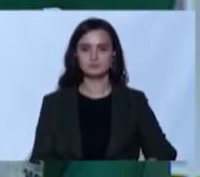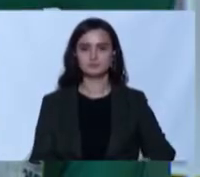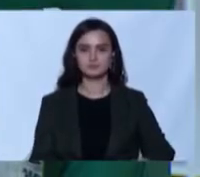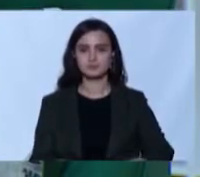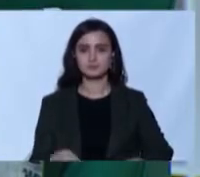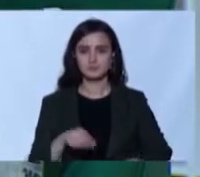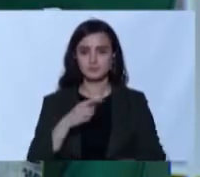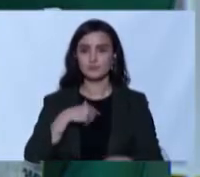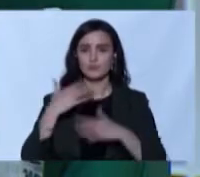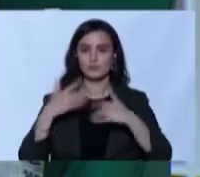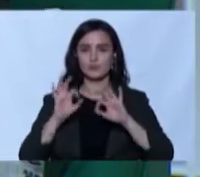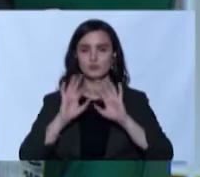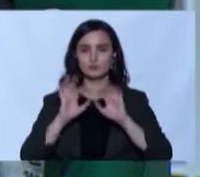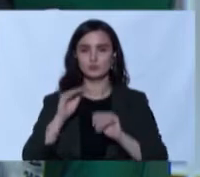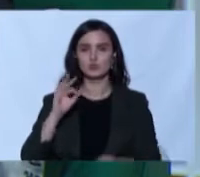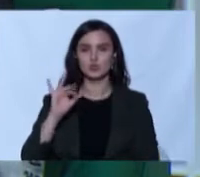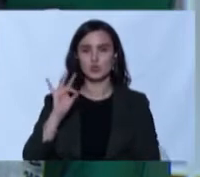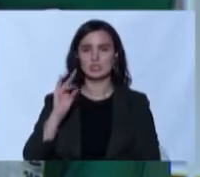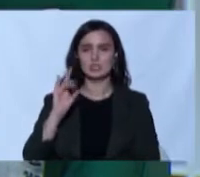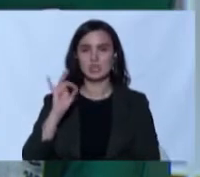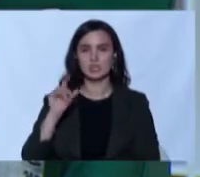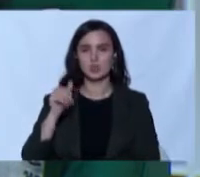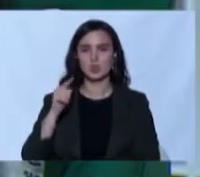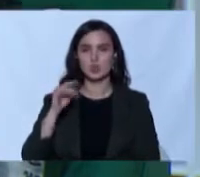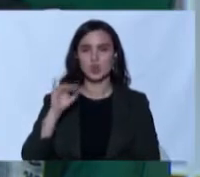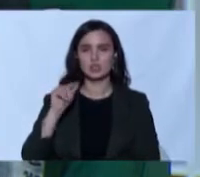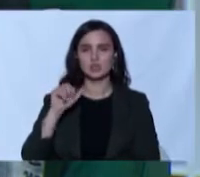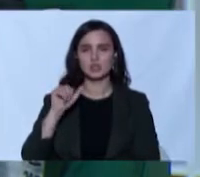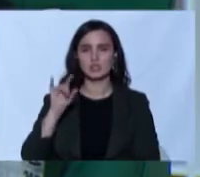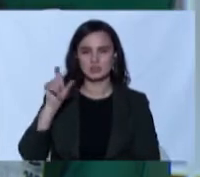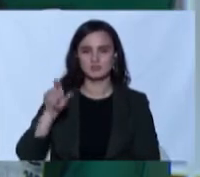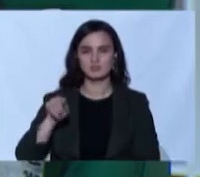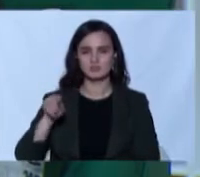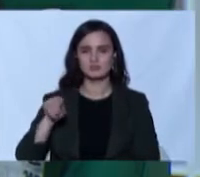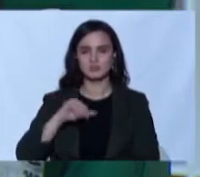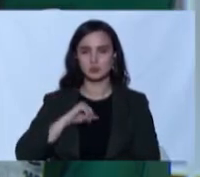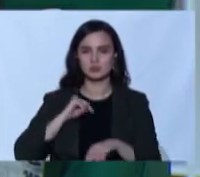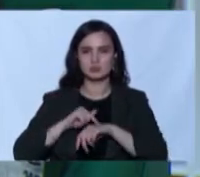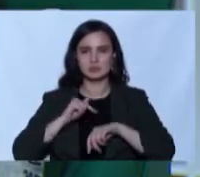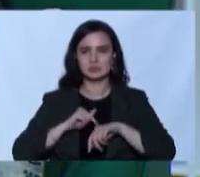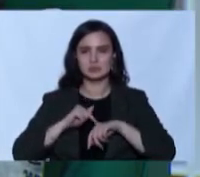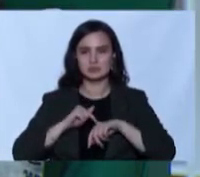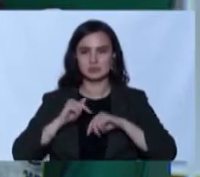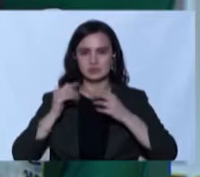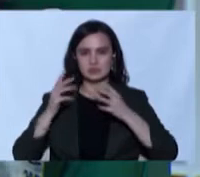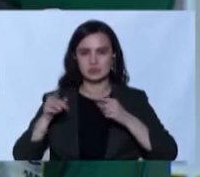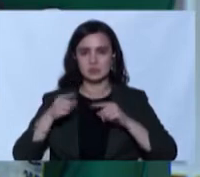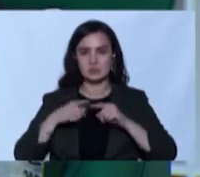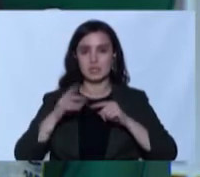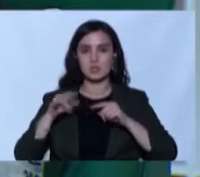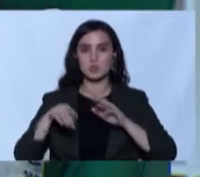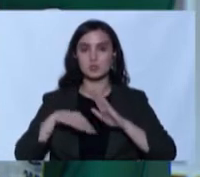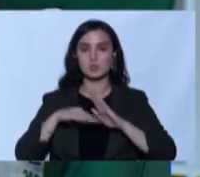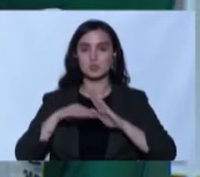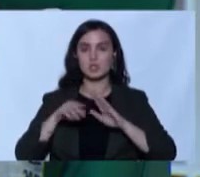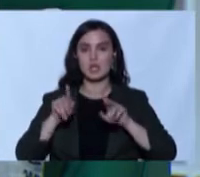And now we've already spoken about the genre and how this is Gothic genre, something that makes you feel trapped. But this is intensified even more